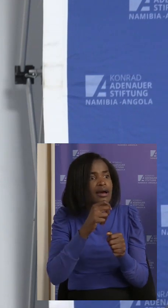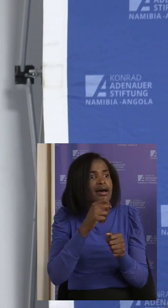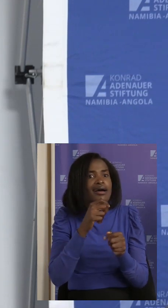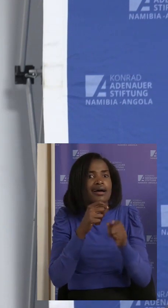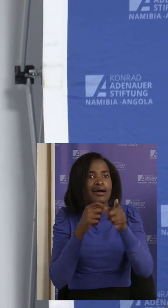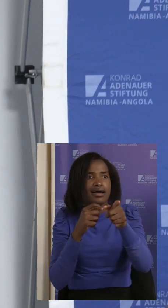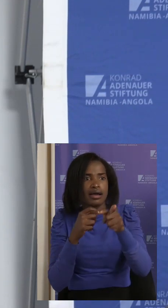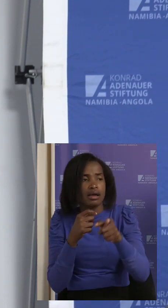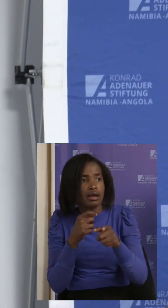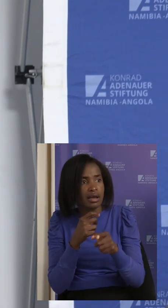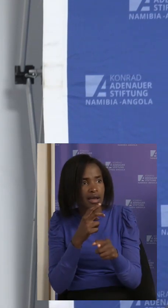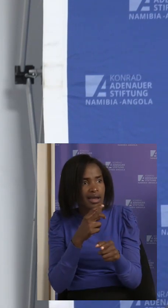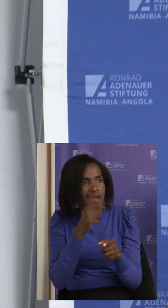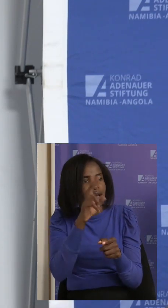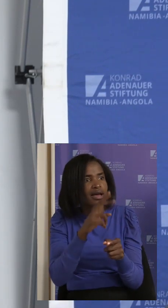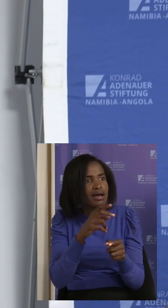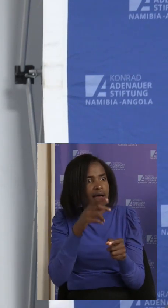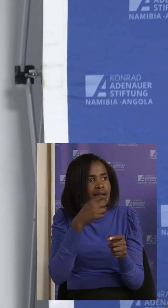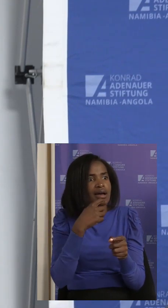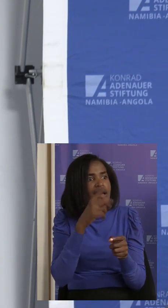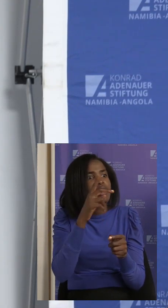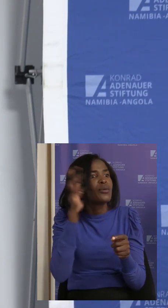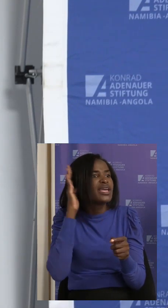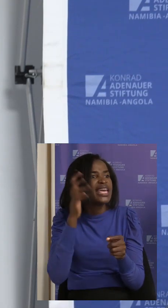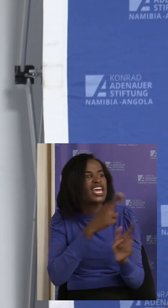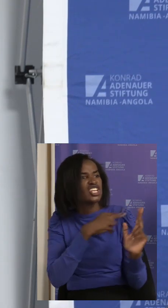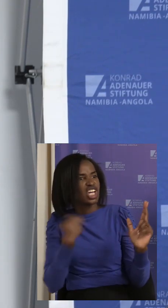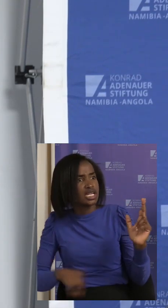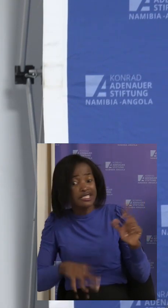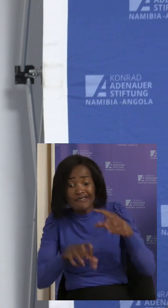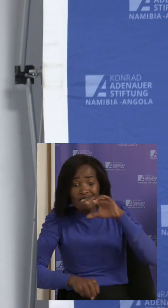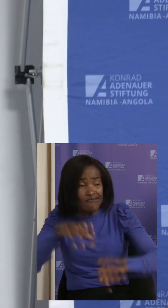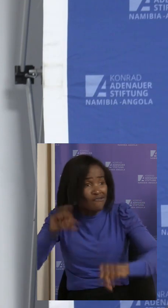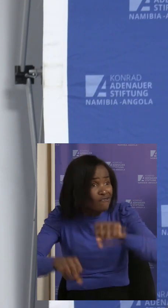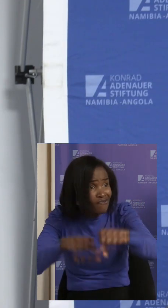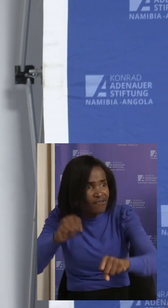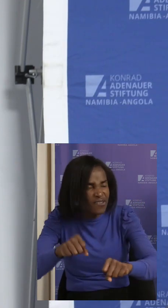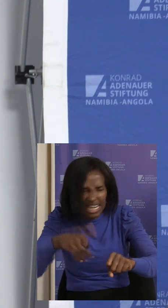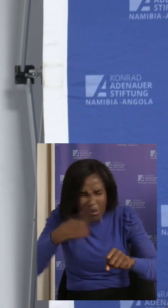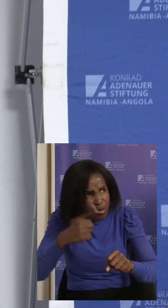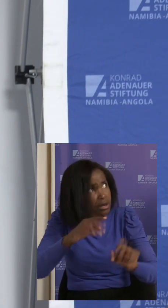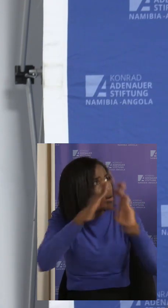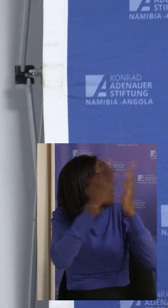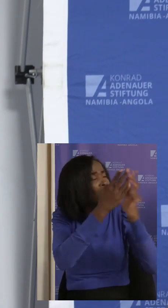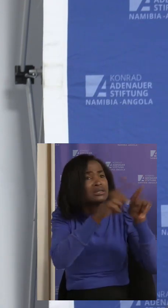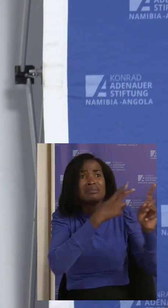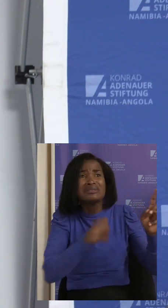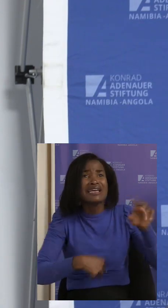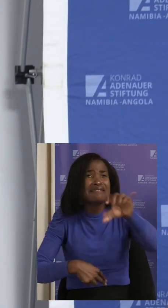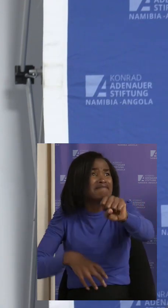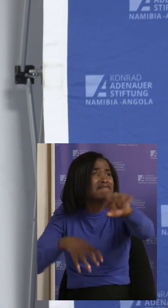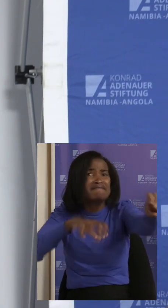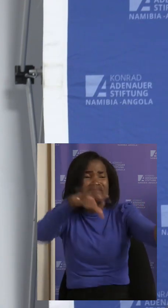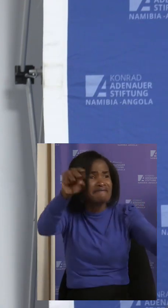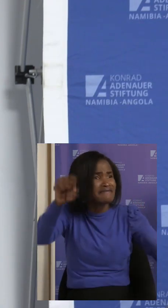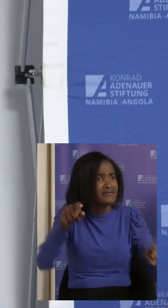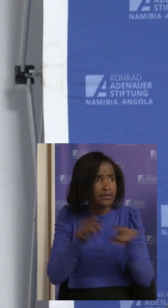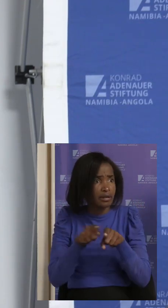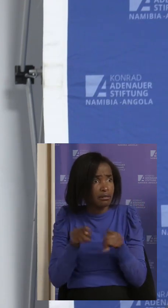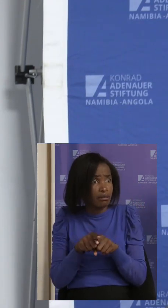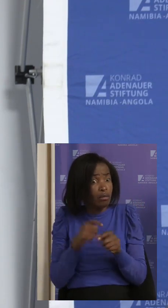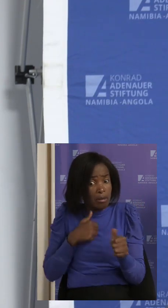it's already happening. Not only in Namibia, it's all over. So I think we really have to catch up. And this,